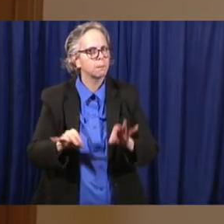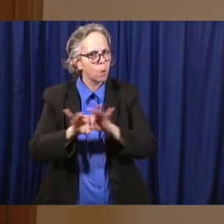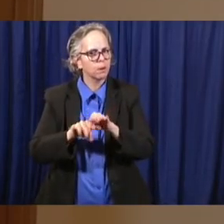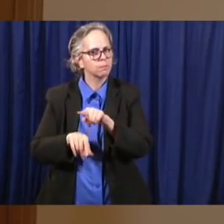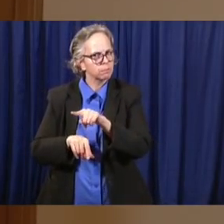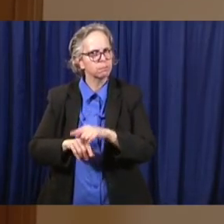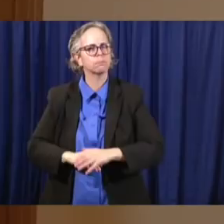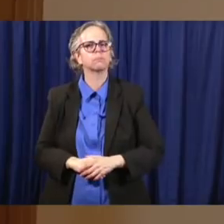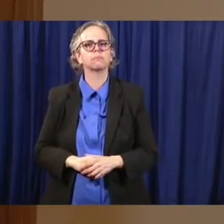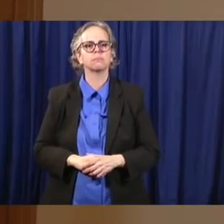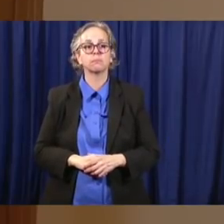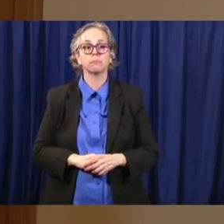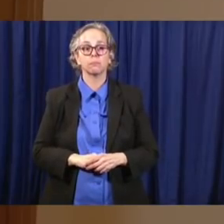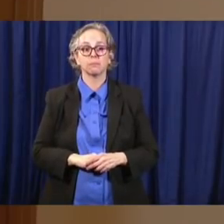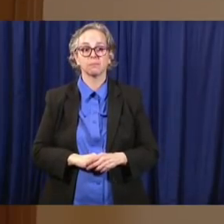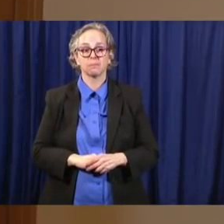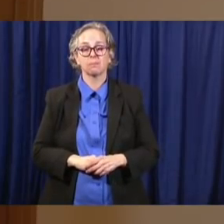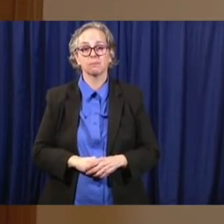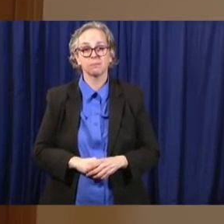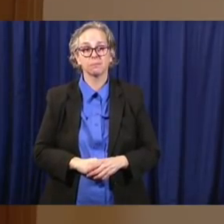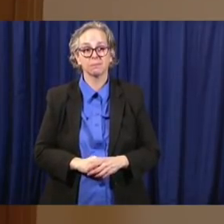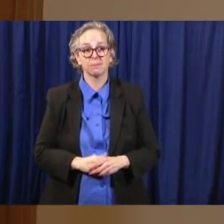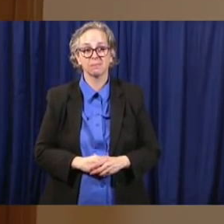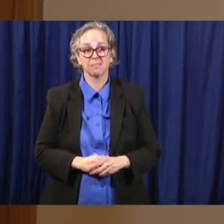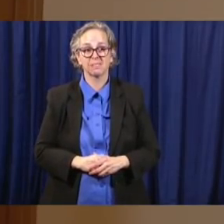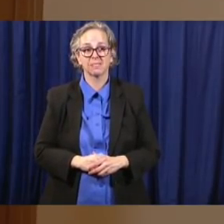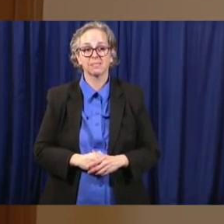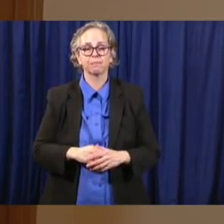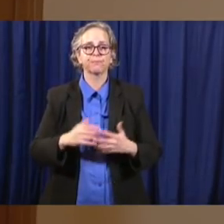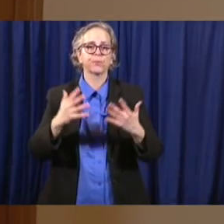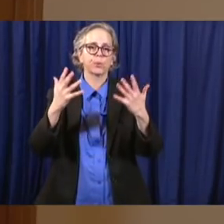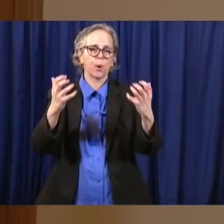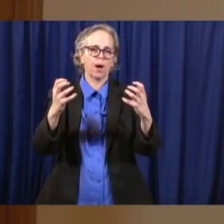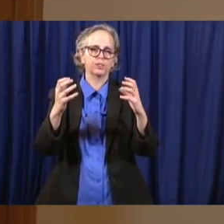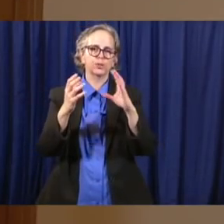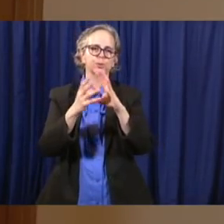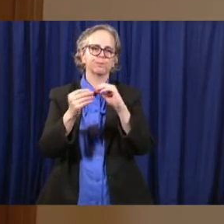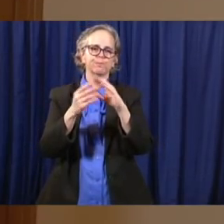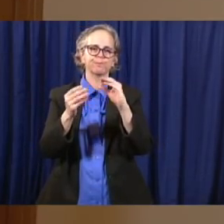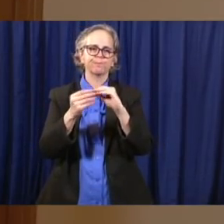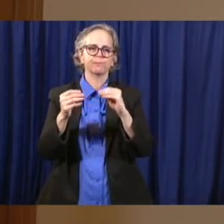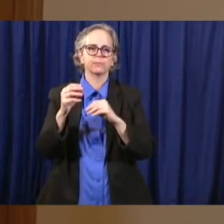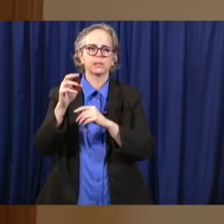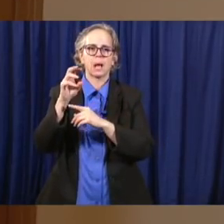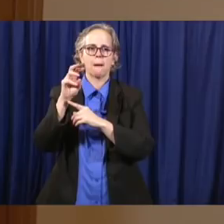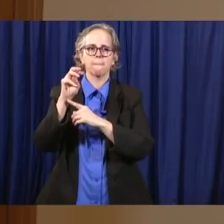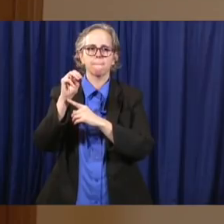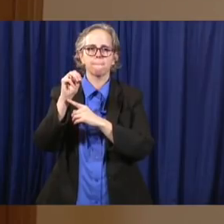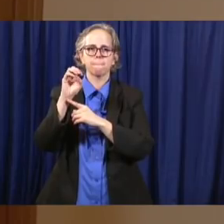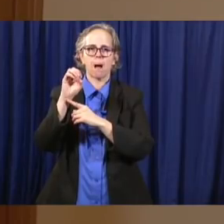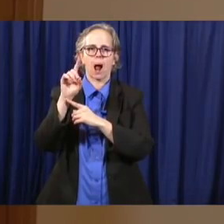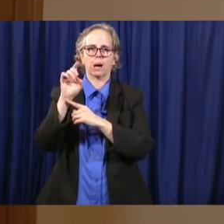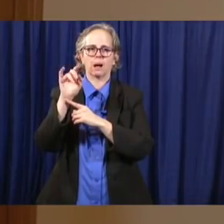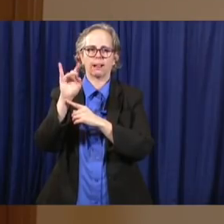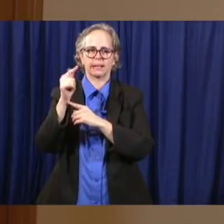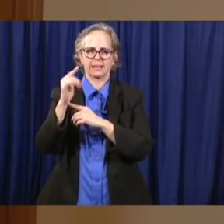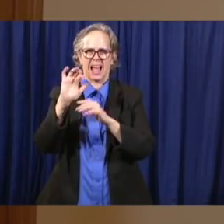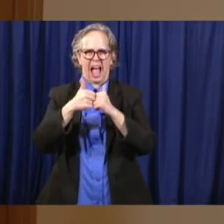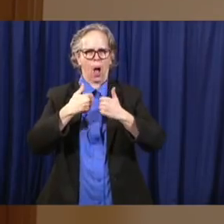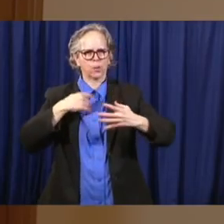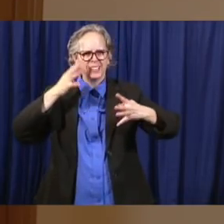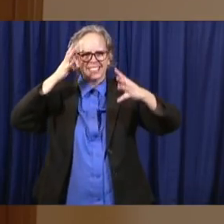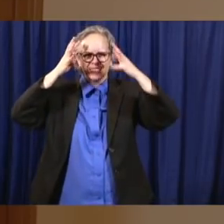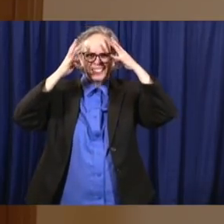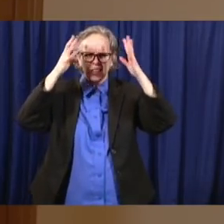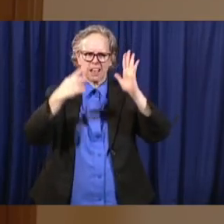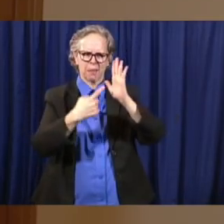So I want to take a moment to talk about modeling and take us back to the very beginning of some of